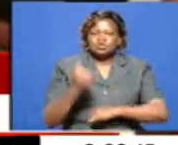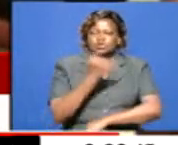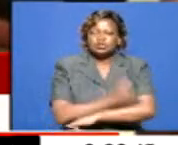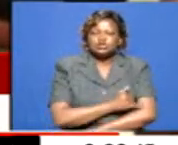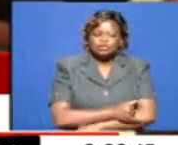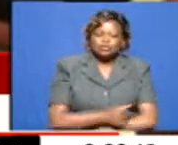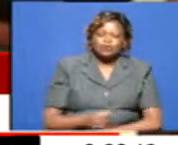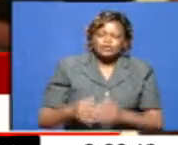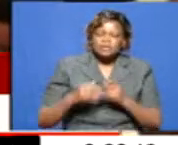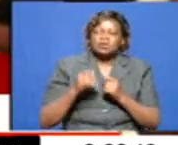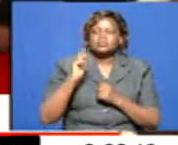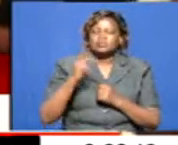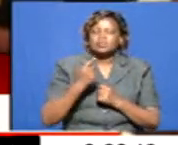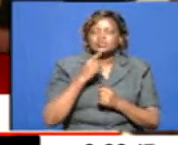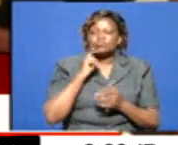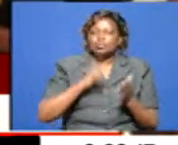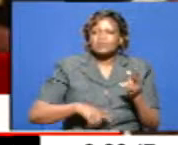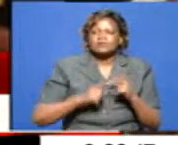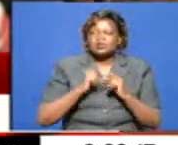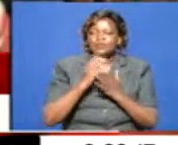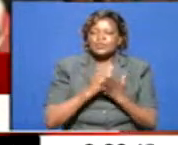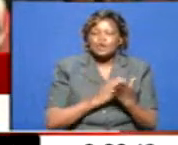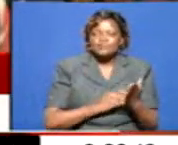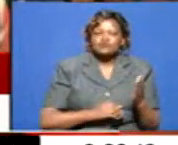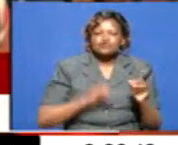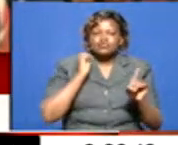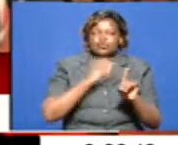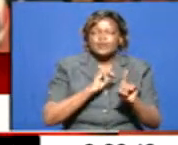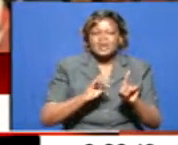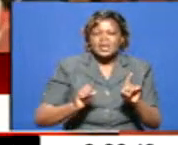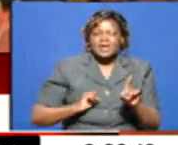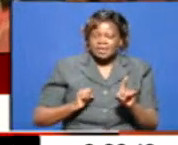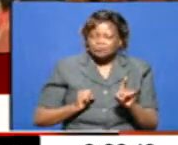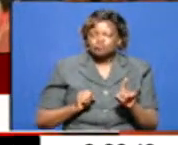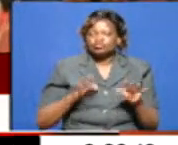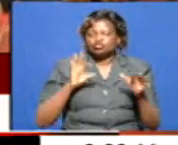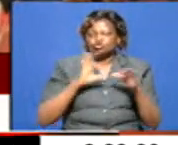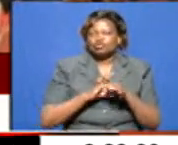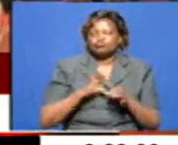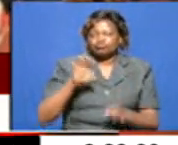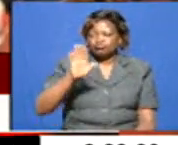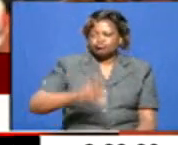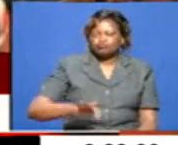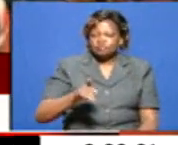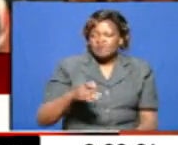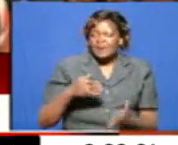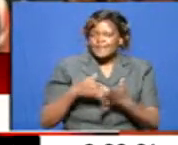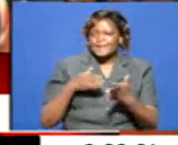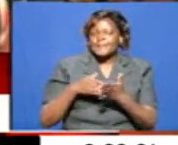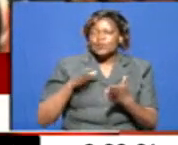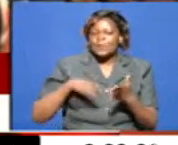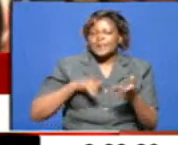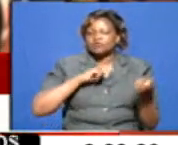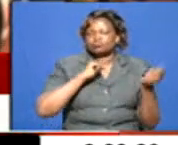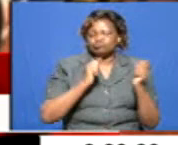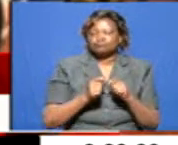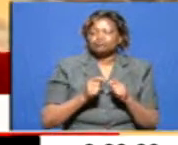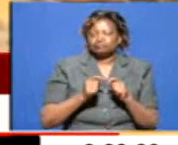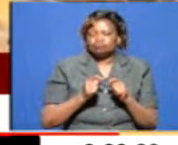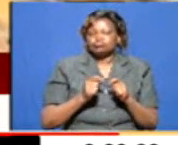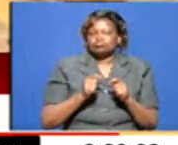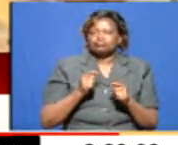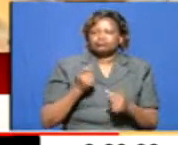says it has started programs to mentor girls to venture into the industry. Some of the identified barriers to women transitioning to engineering field